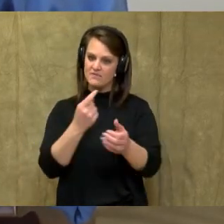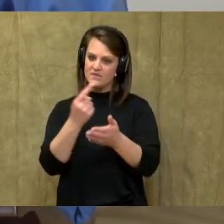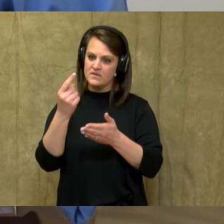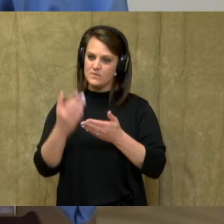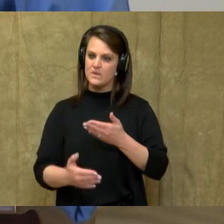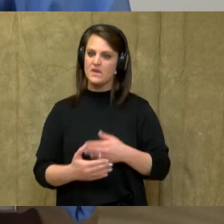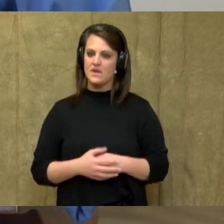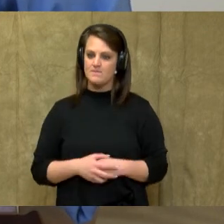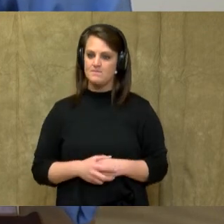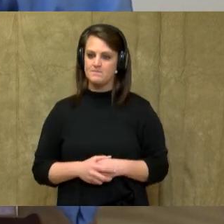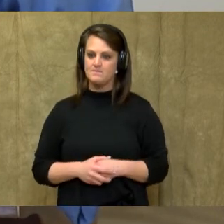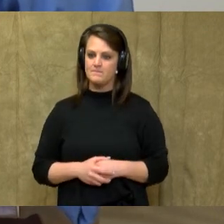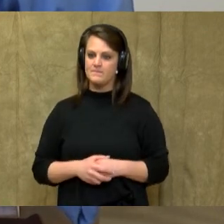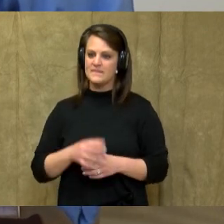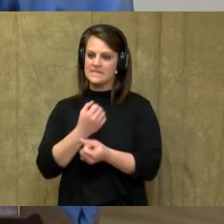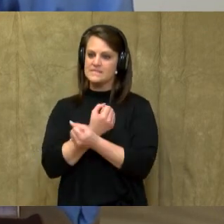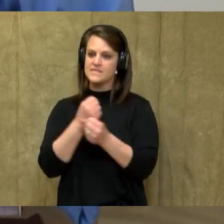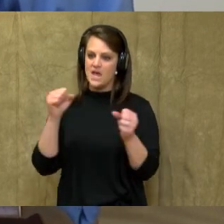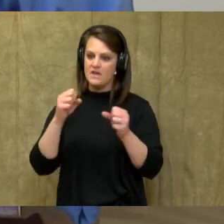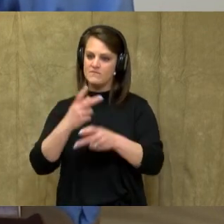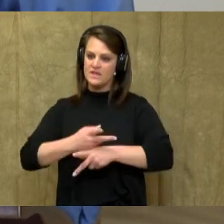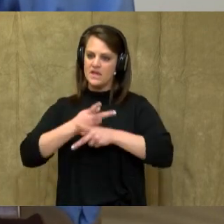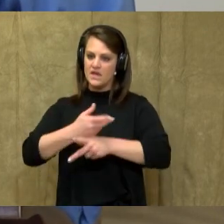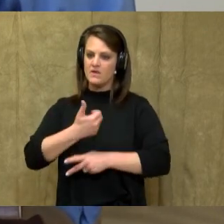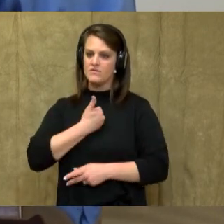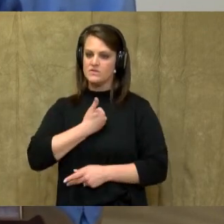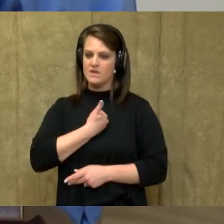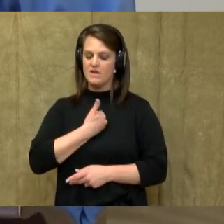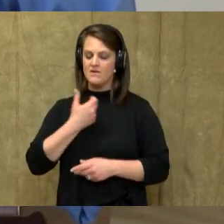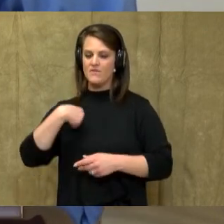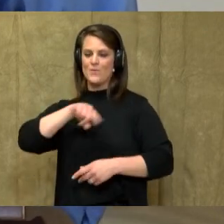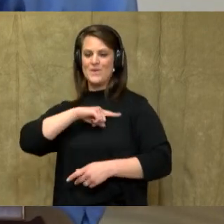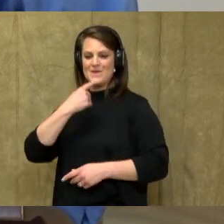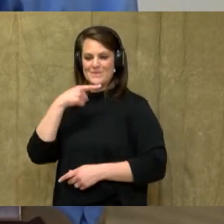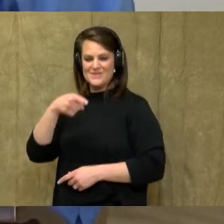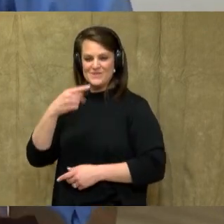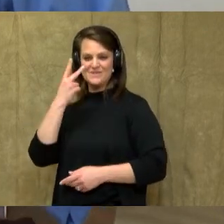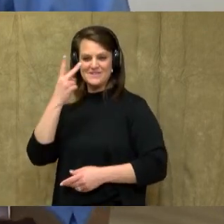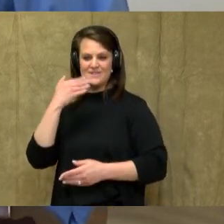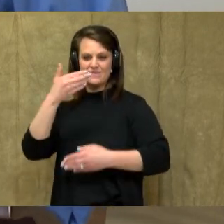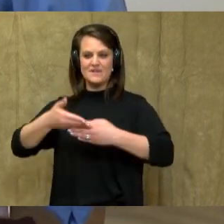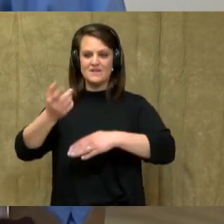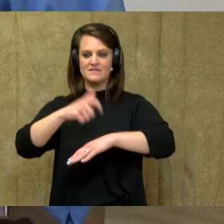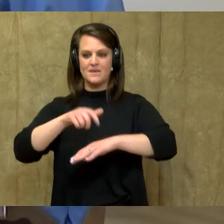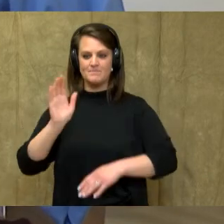and this coming week. Y'all be safe. Take care of yourself. We miss you. See you next time.